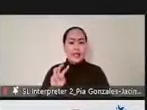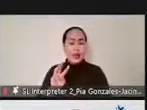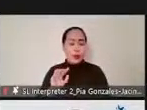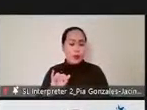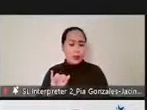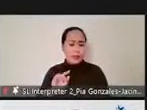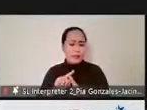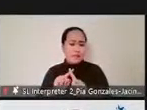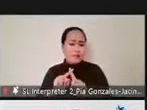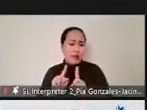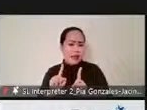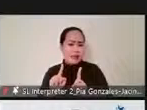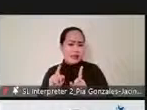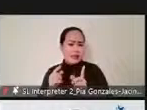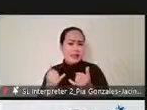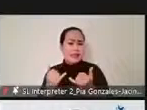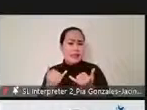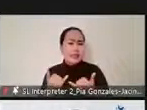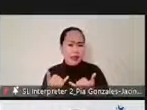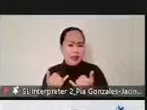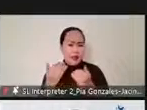to this